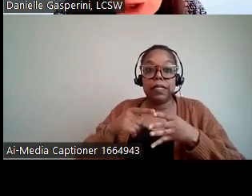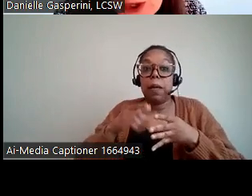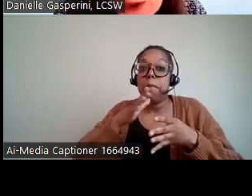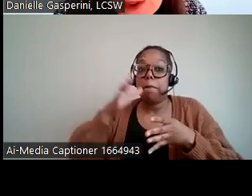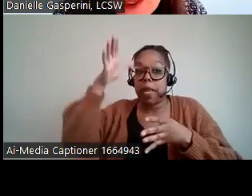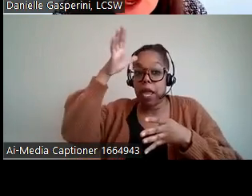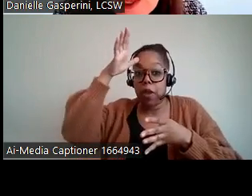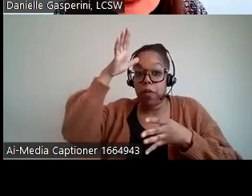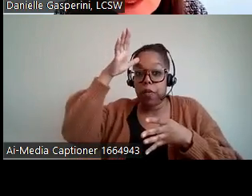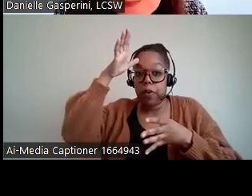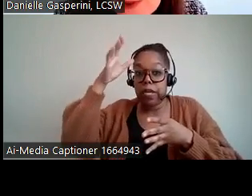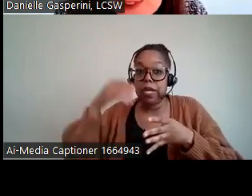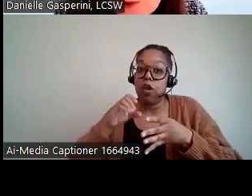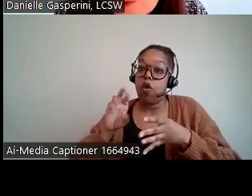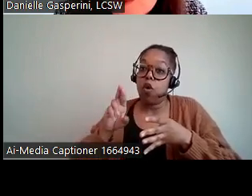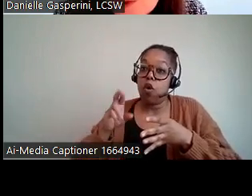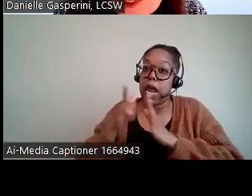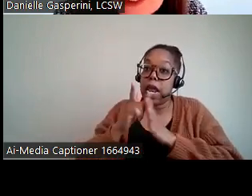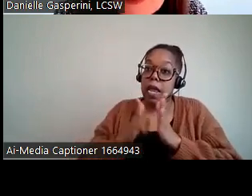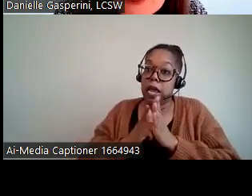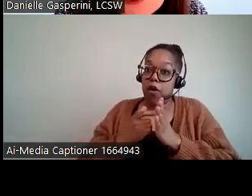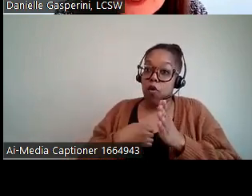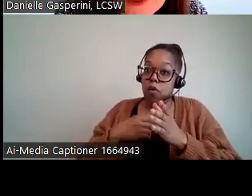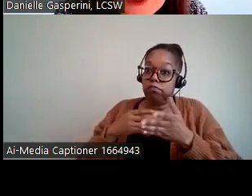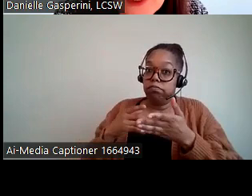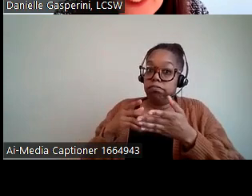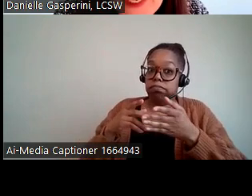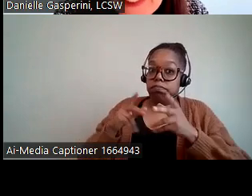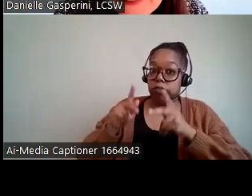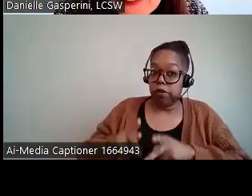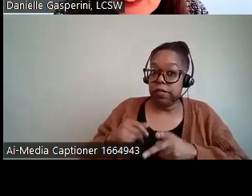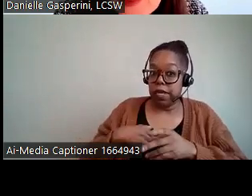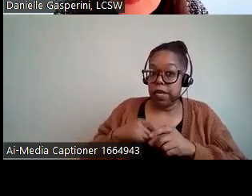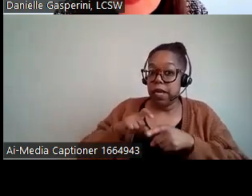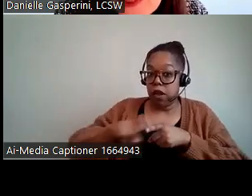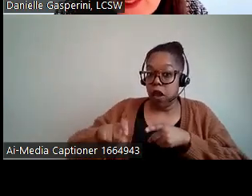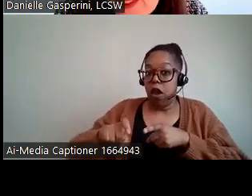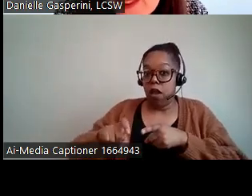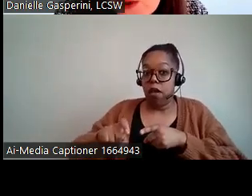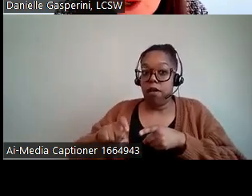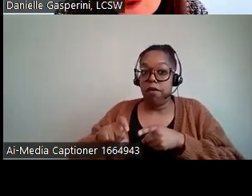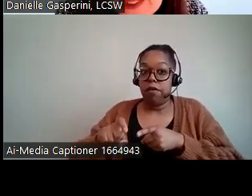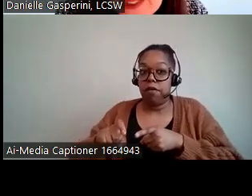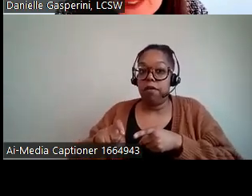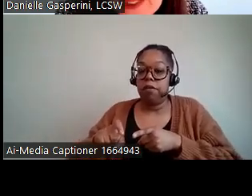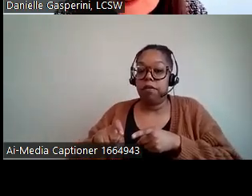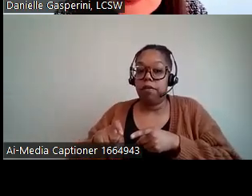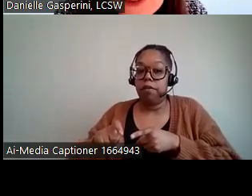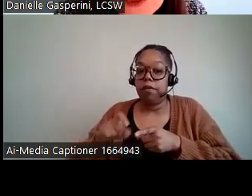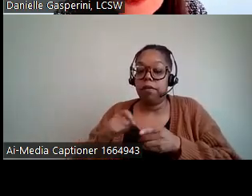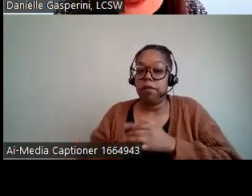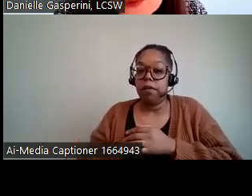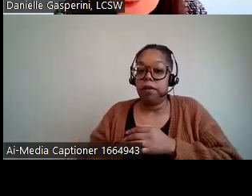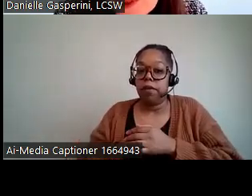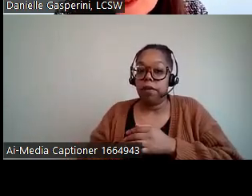can call our central system administrator, and they can call and